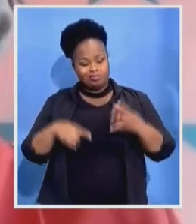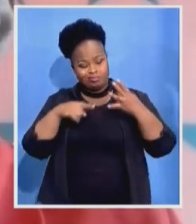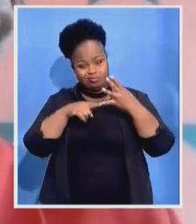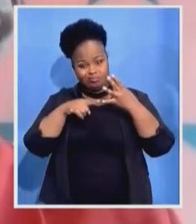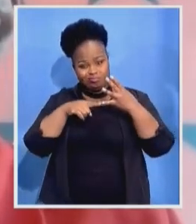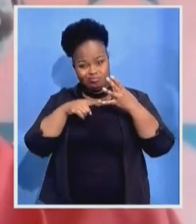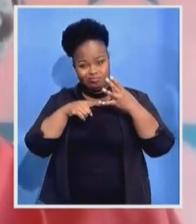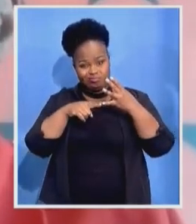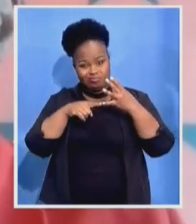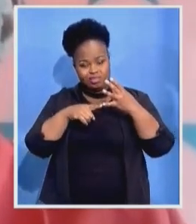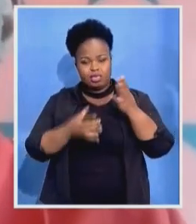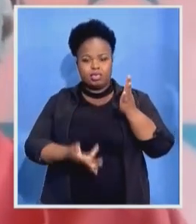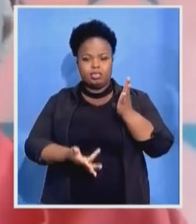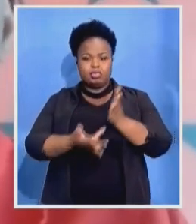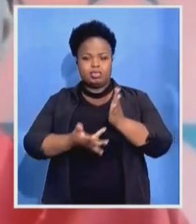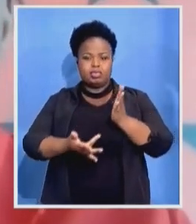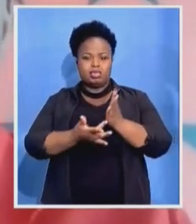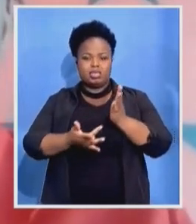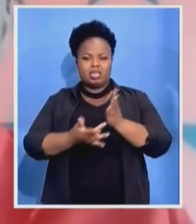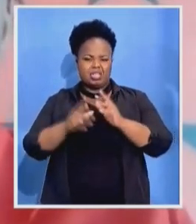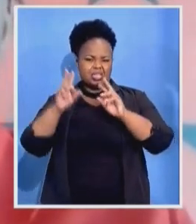issue.